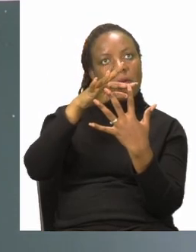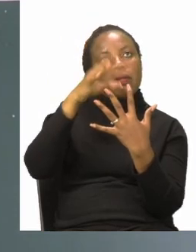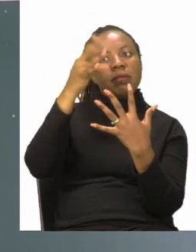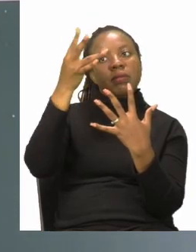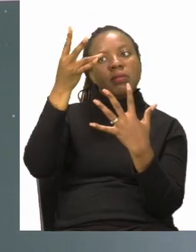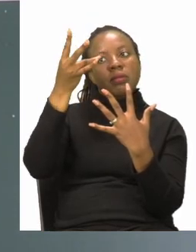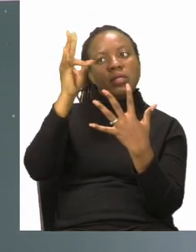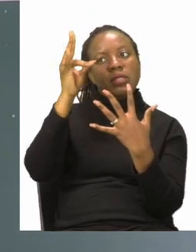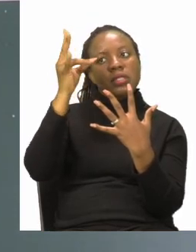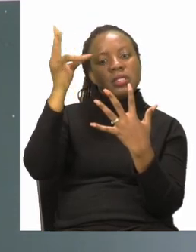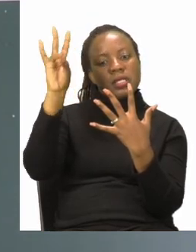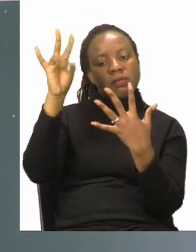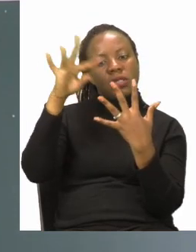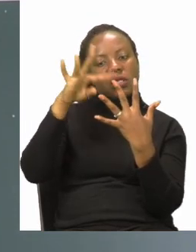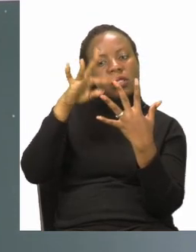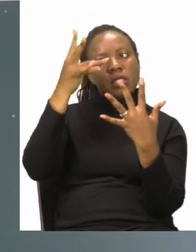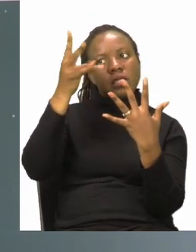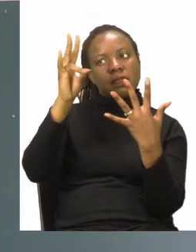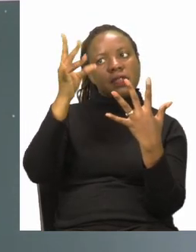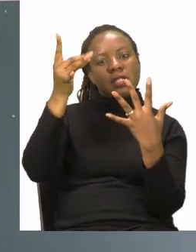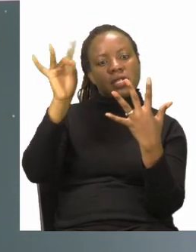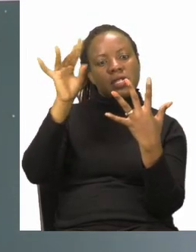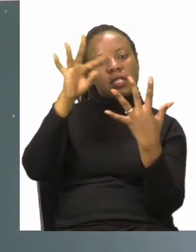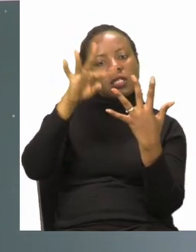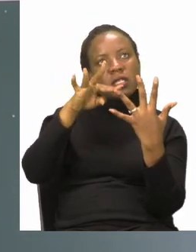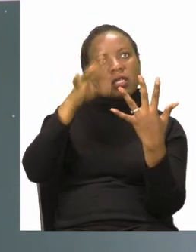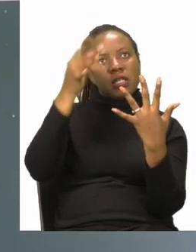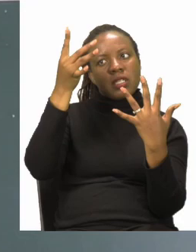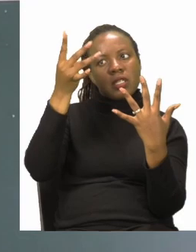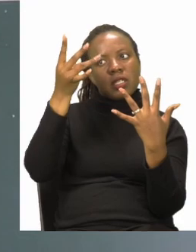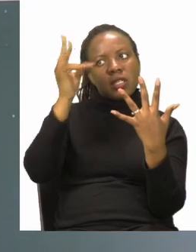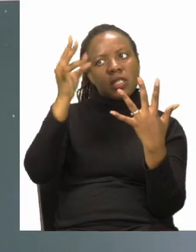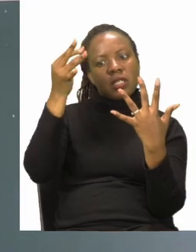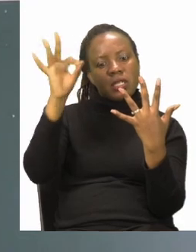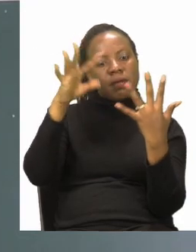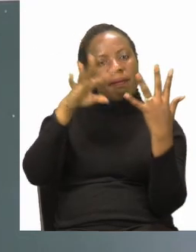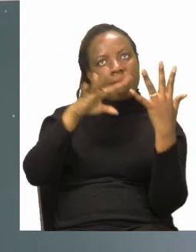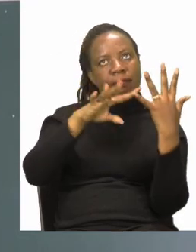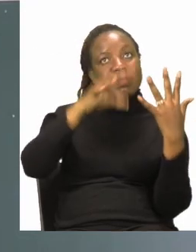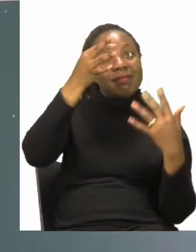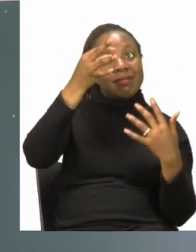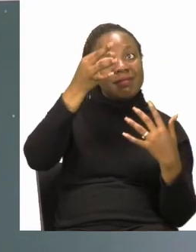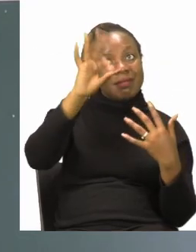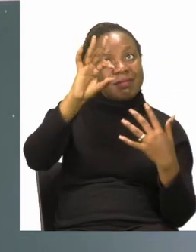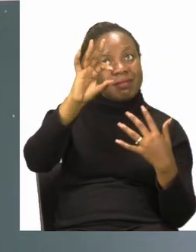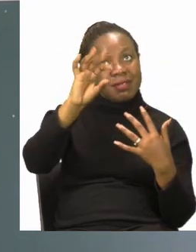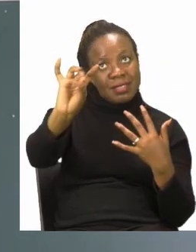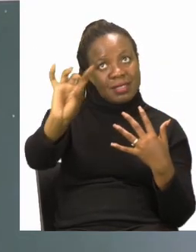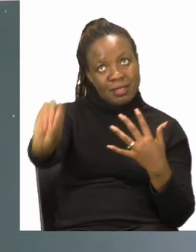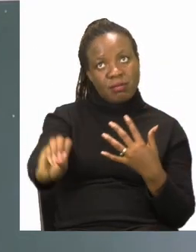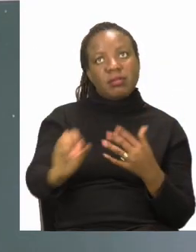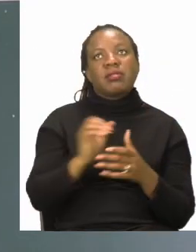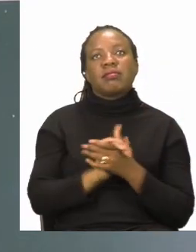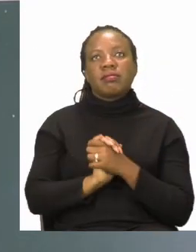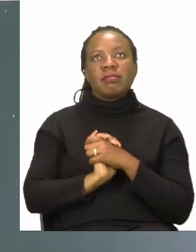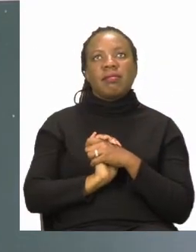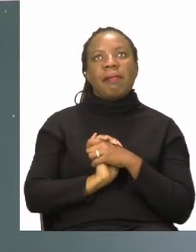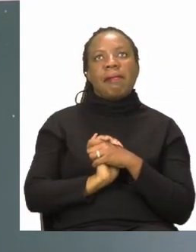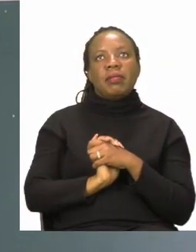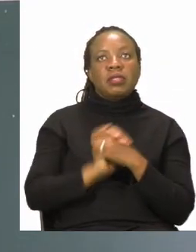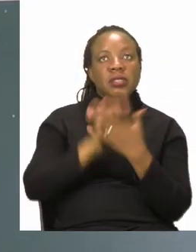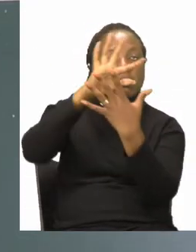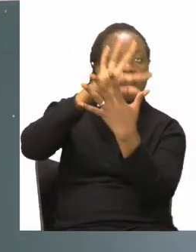76, 77, 78, 79, 80. So our